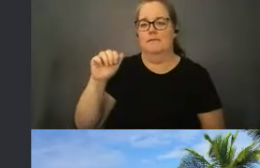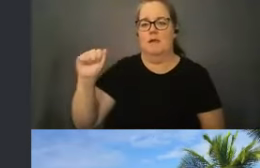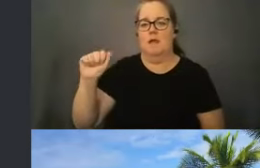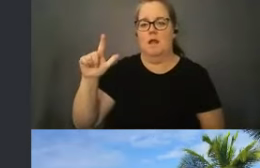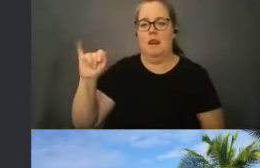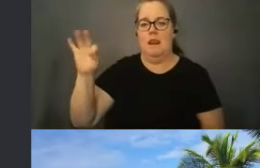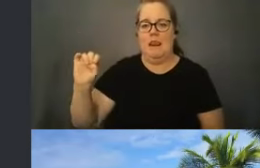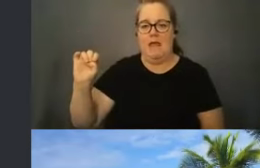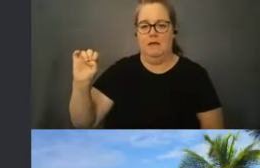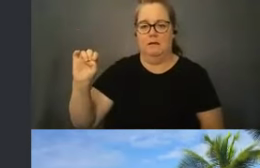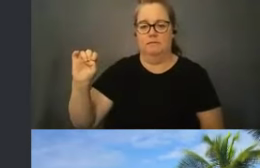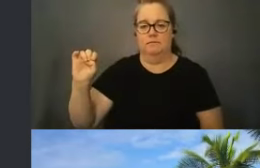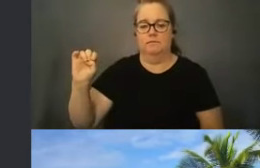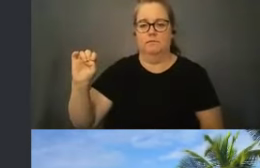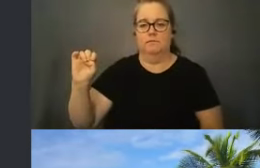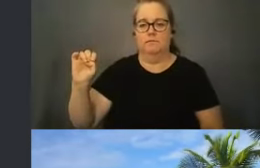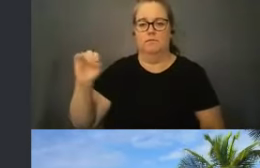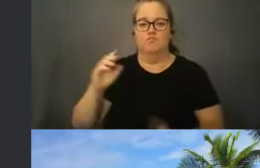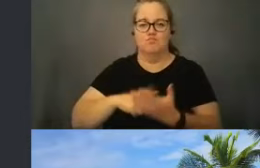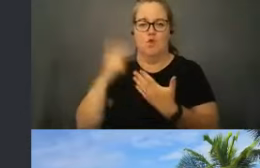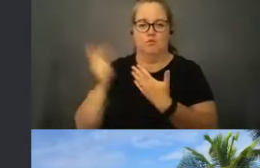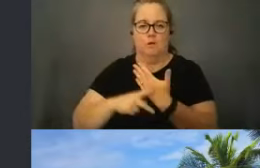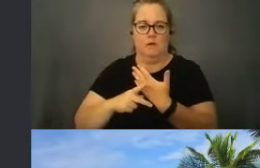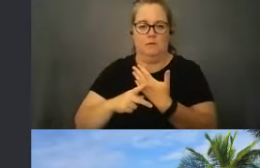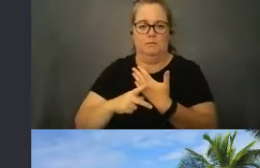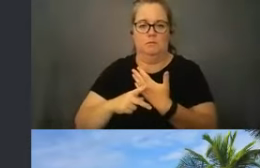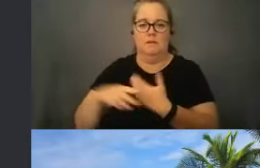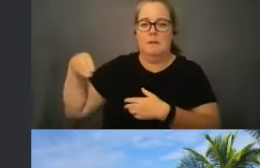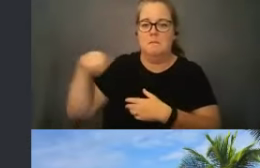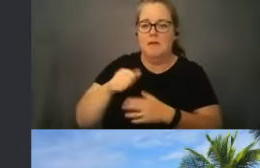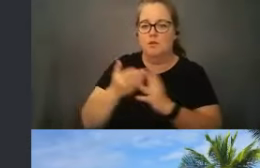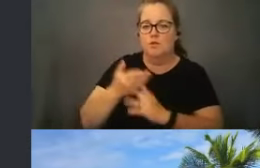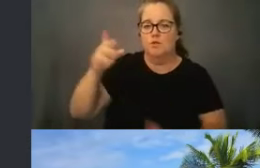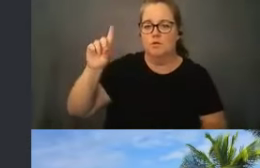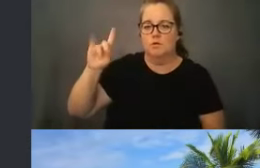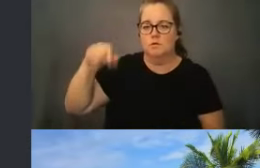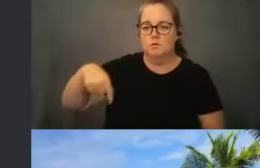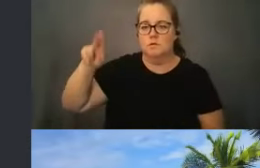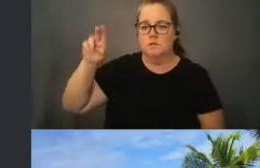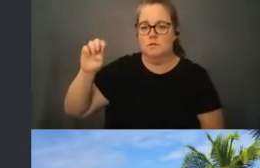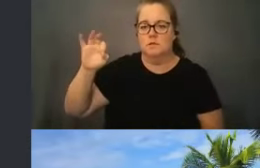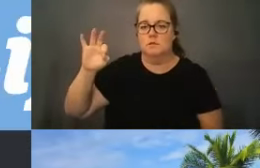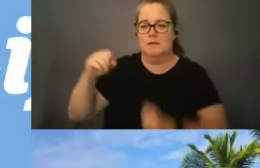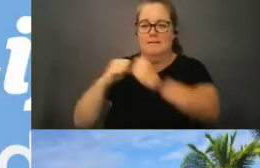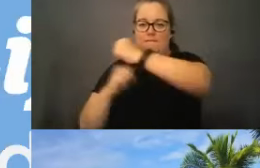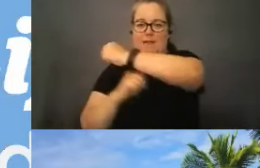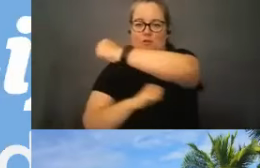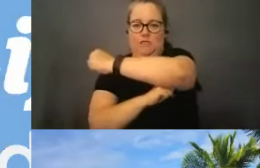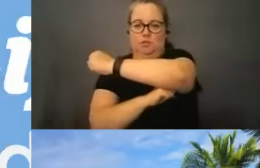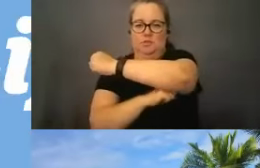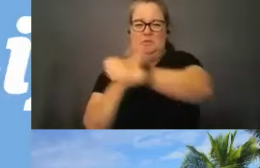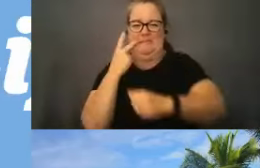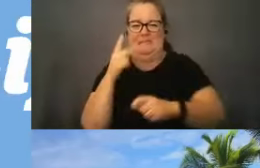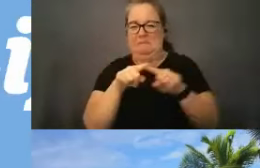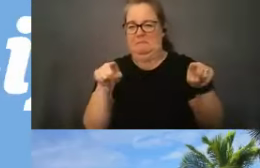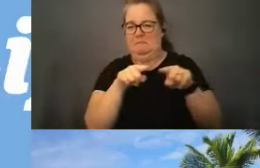is funded here through the DISC Foundation. That's the name on the screen.